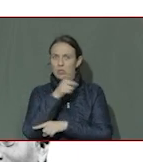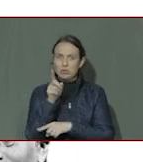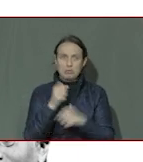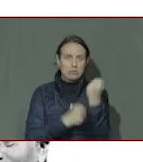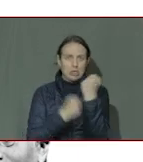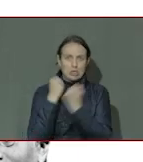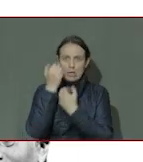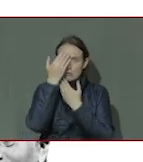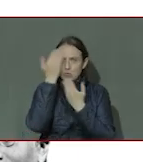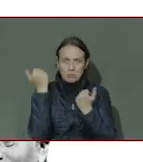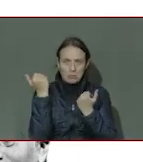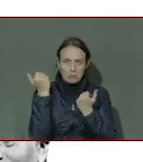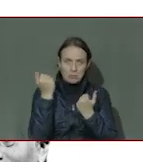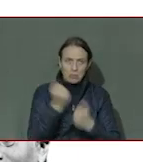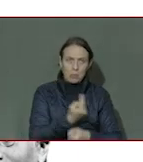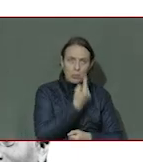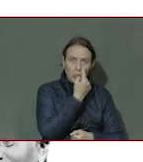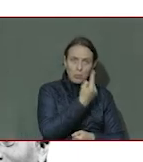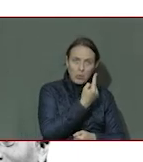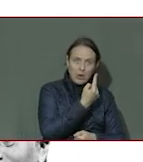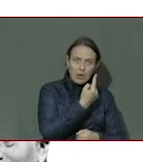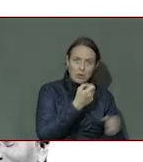of monohybrid cross,